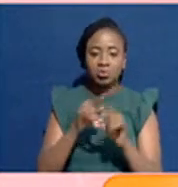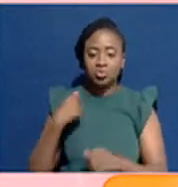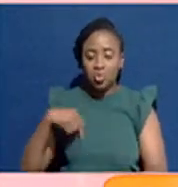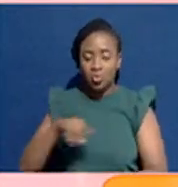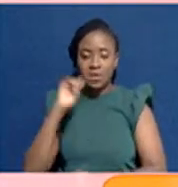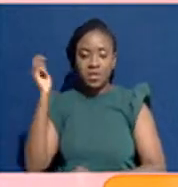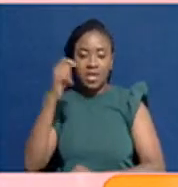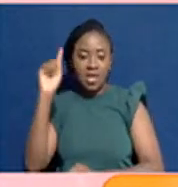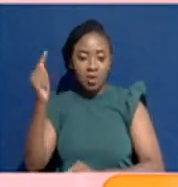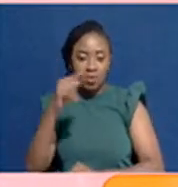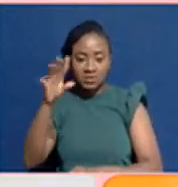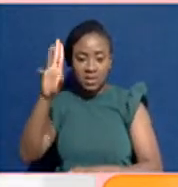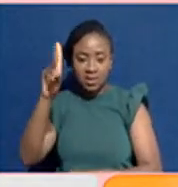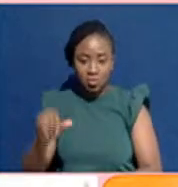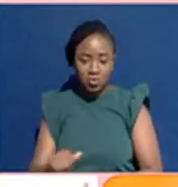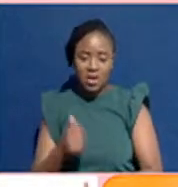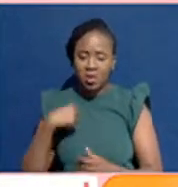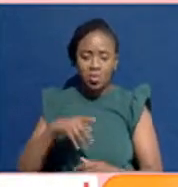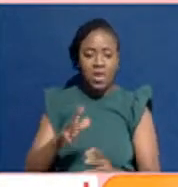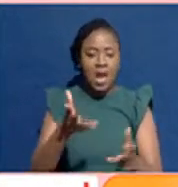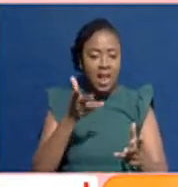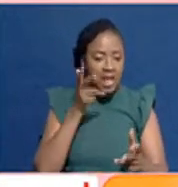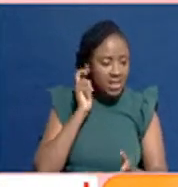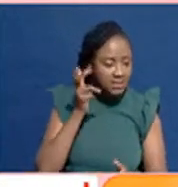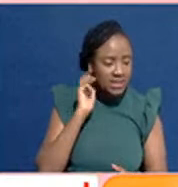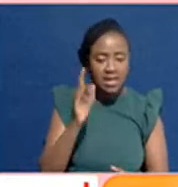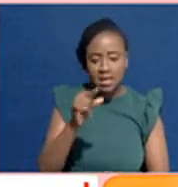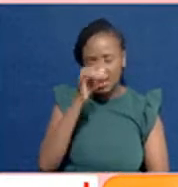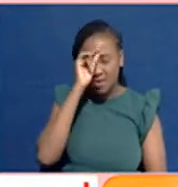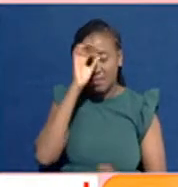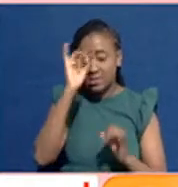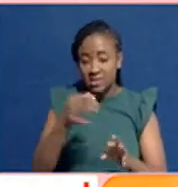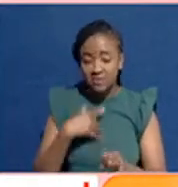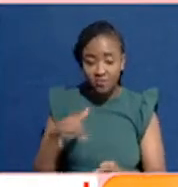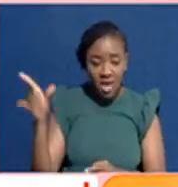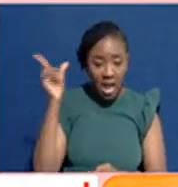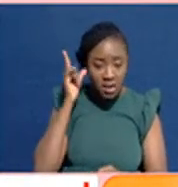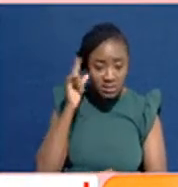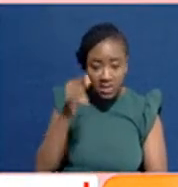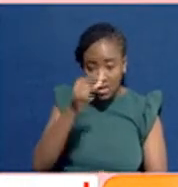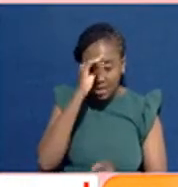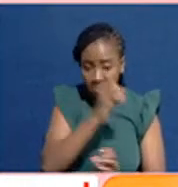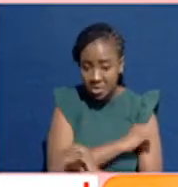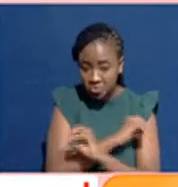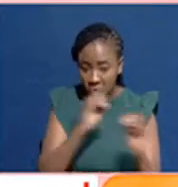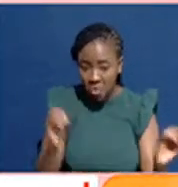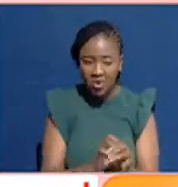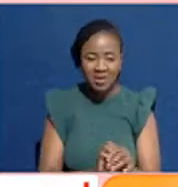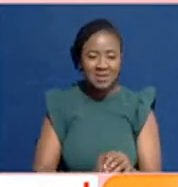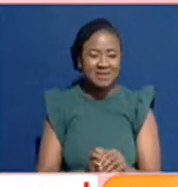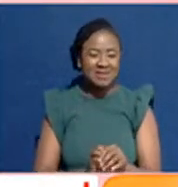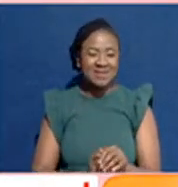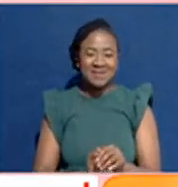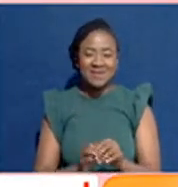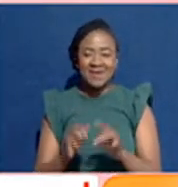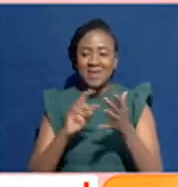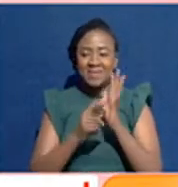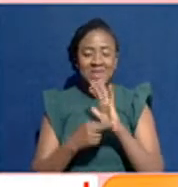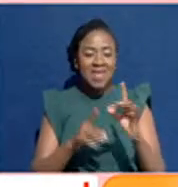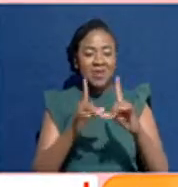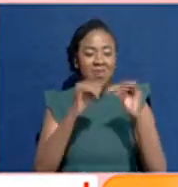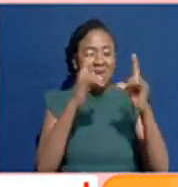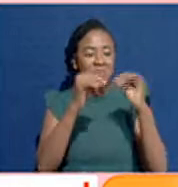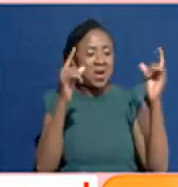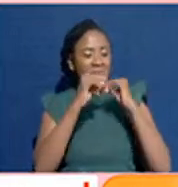and UDA is a listening government. If it was not a listening government, those comments and those inputs that